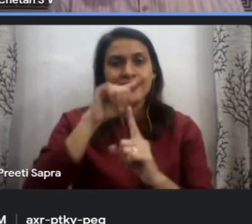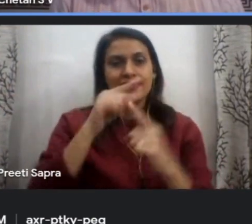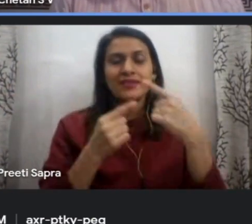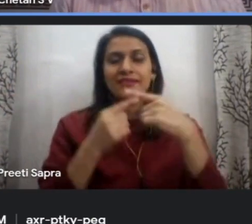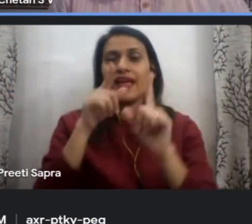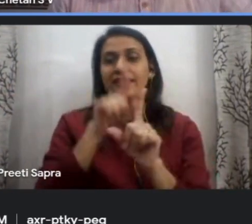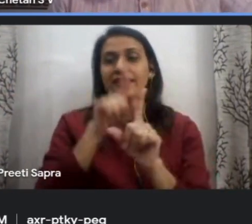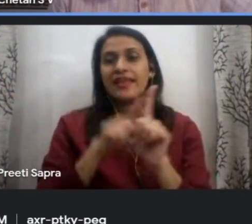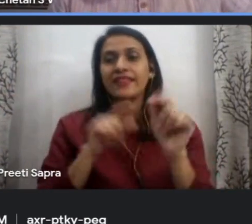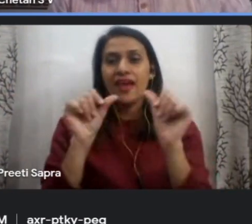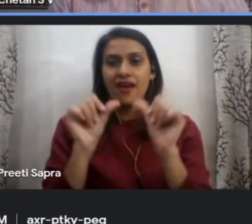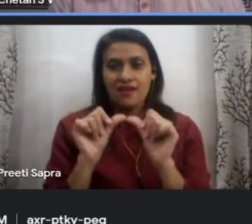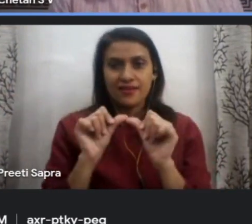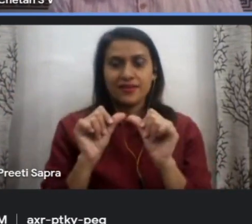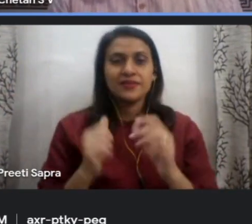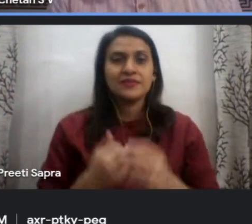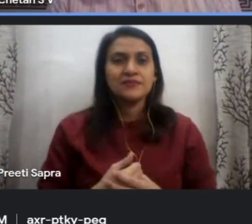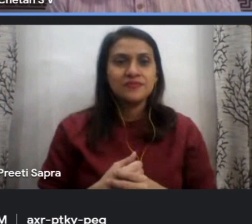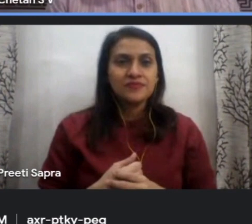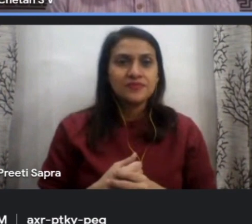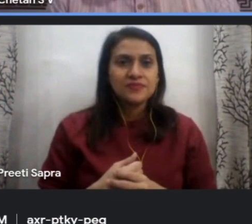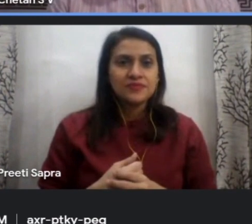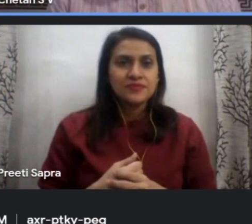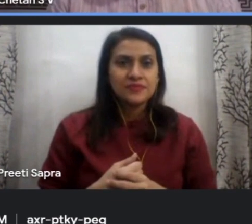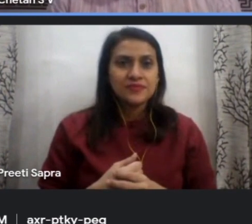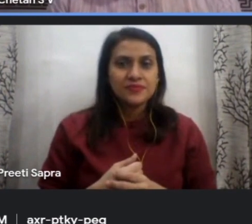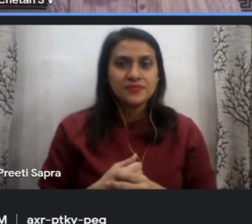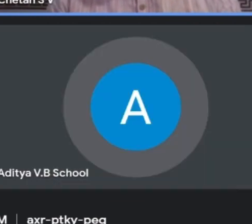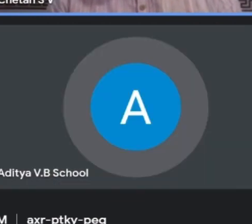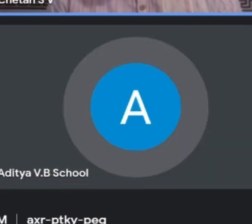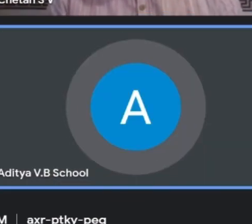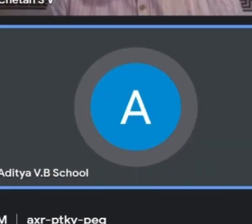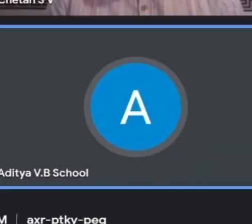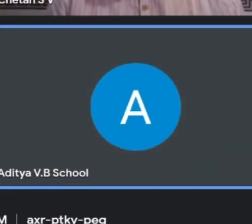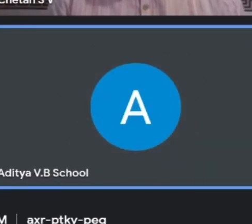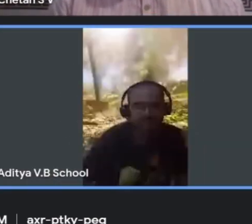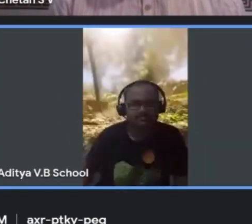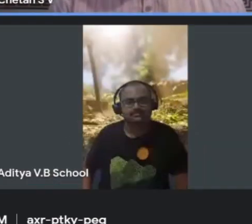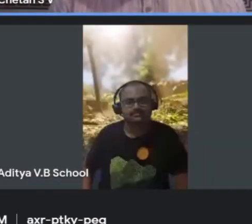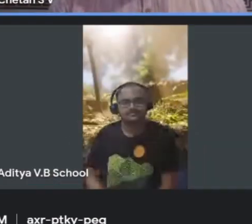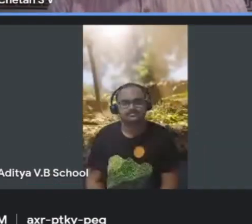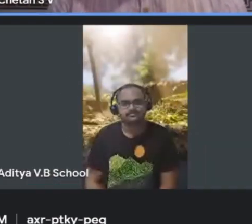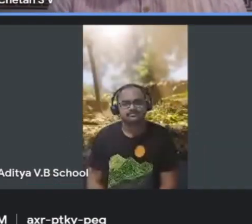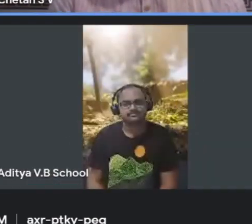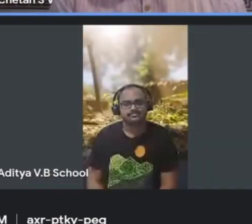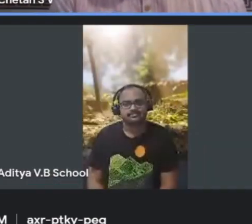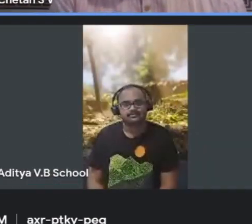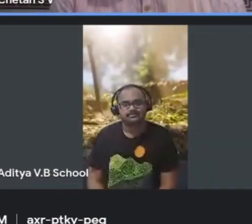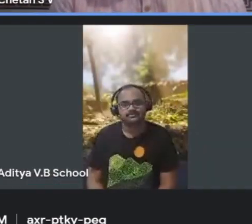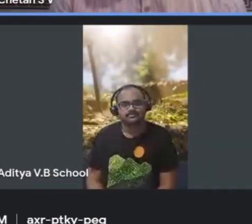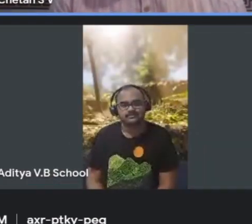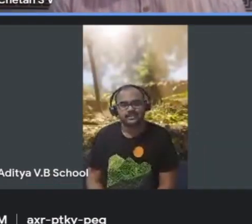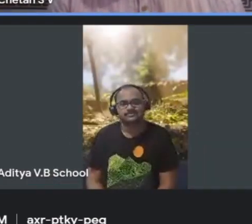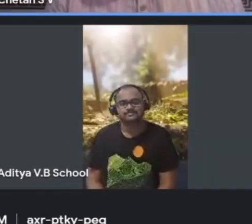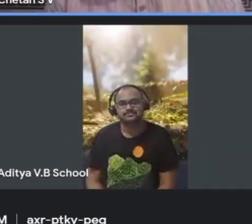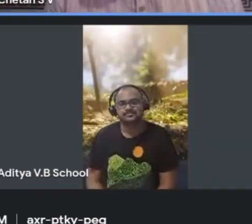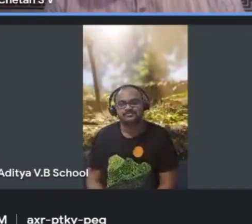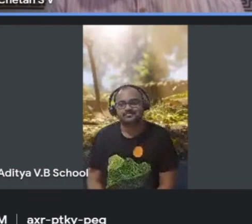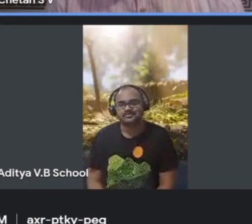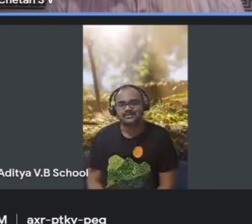Um, Aditya, hope you're here. Oh, yes. Yes, you can turn on your video. Thanks, Aditya.